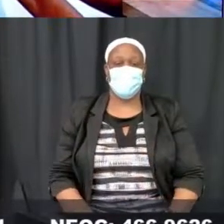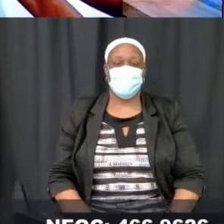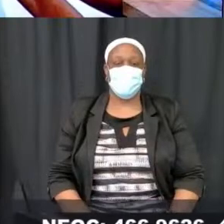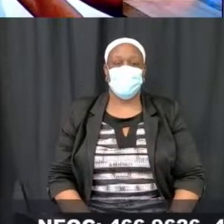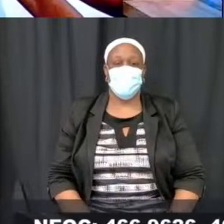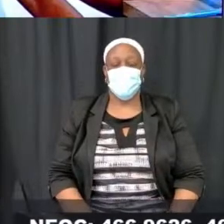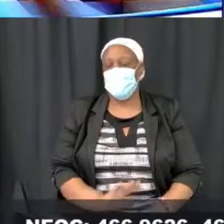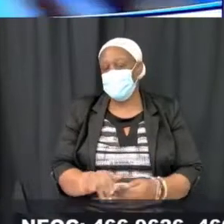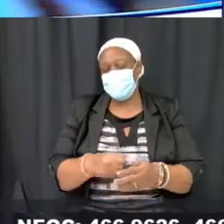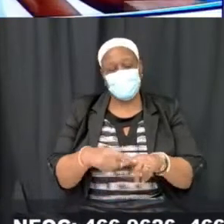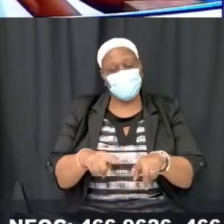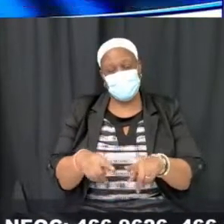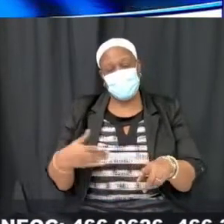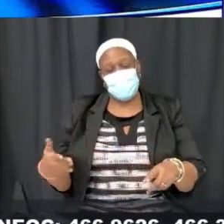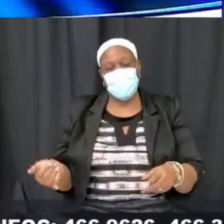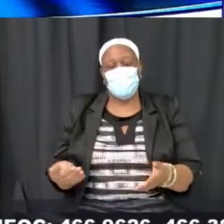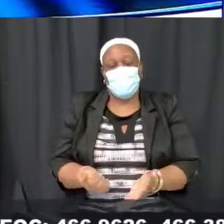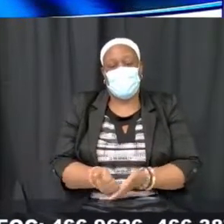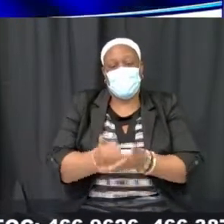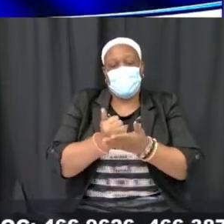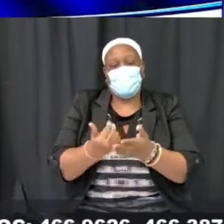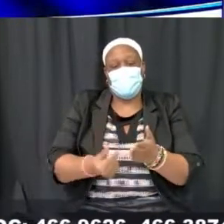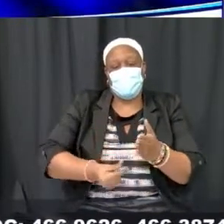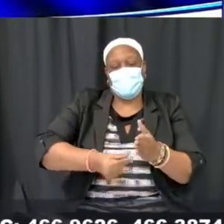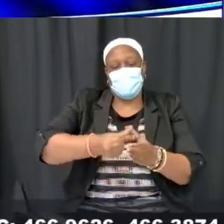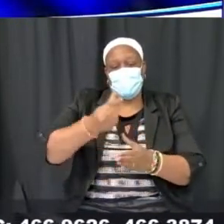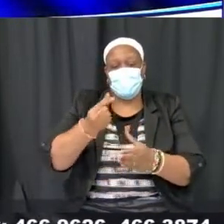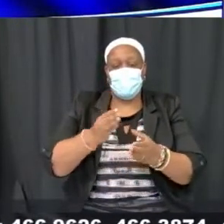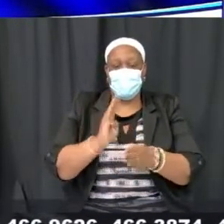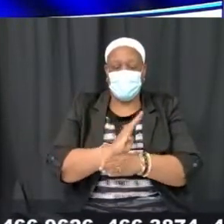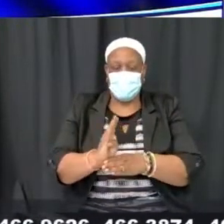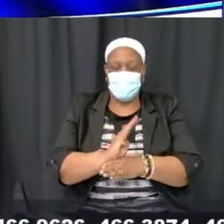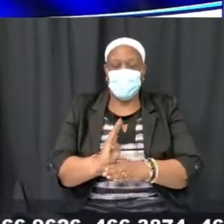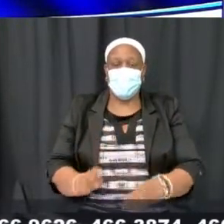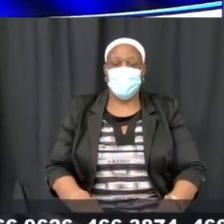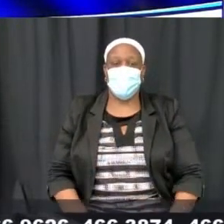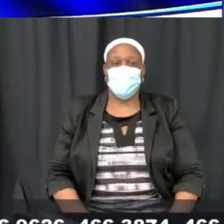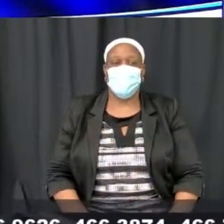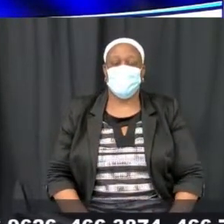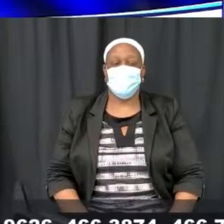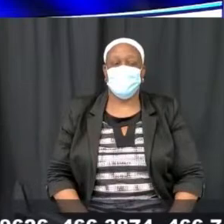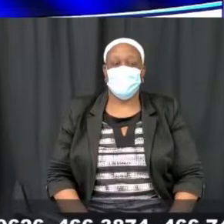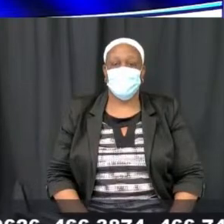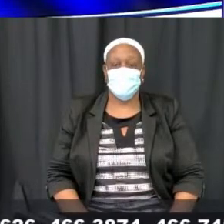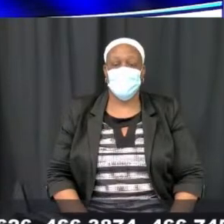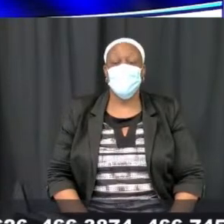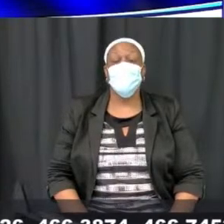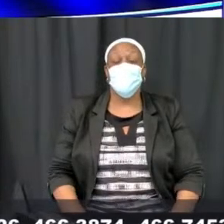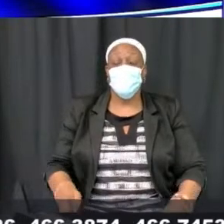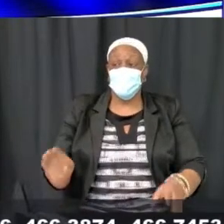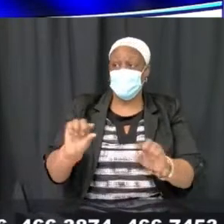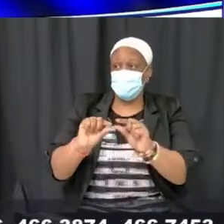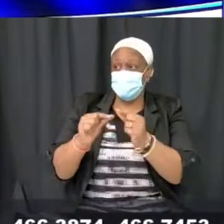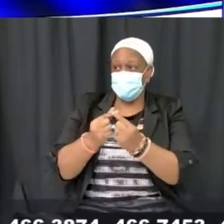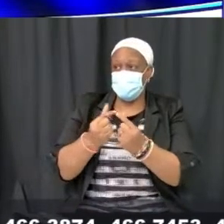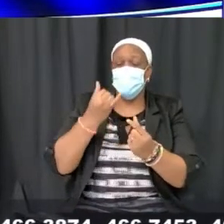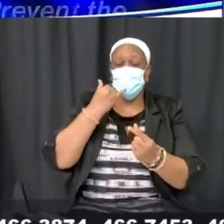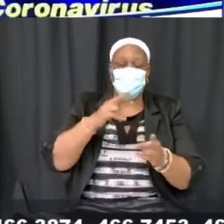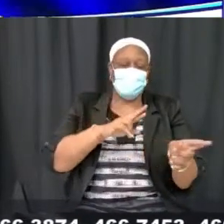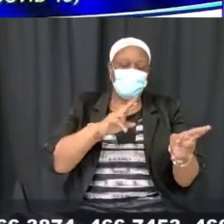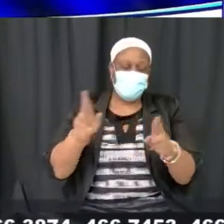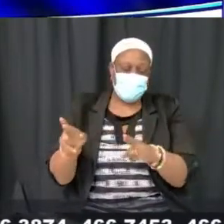let me once again assure you that SBDC St. Kitts stands ready and is